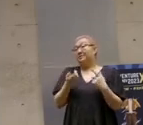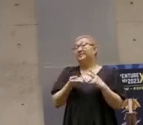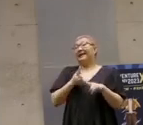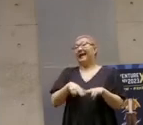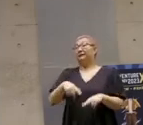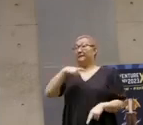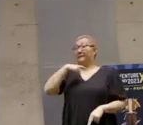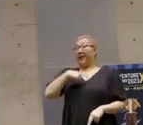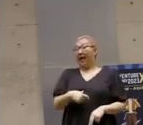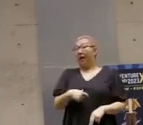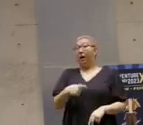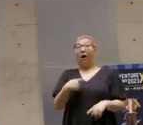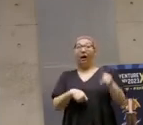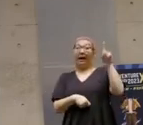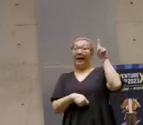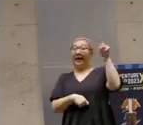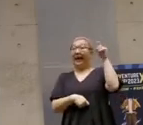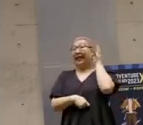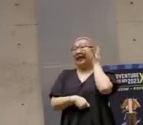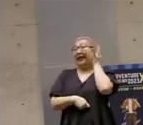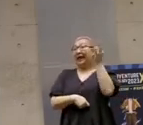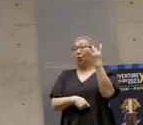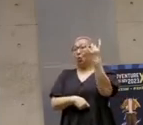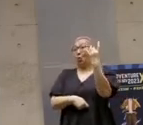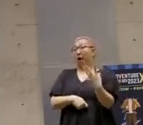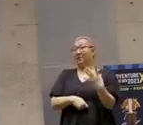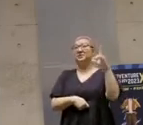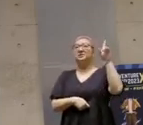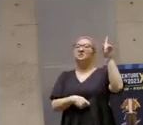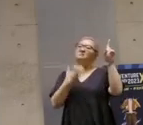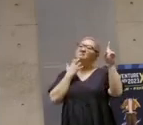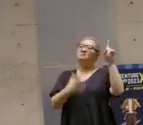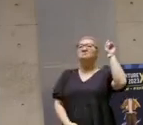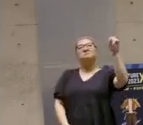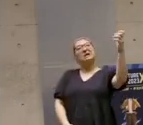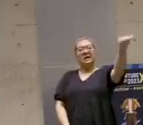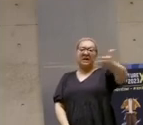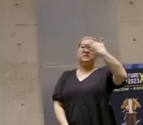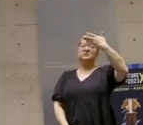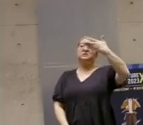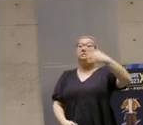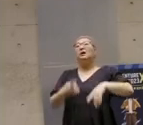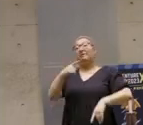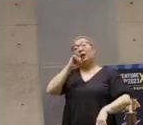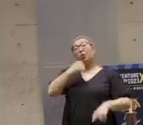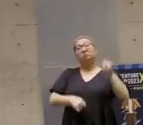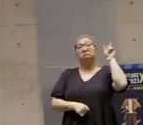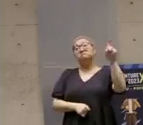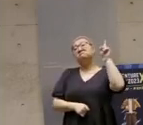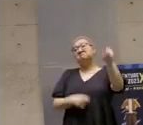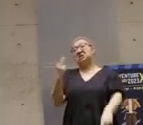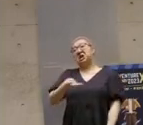kept accessing the hints, it meant that they weren't getting the satisfaction of the challenge, and they gave up on the game pretty quickly.